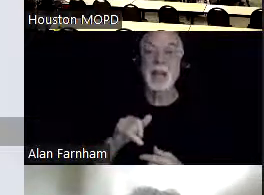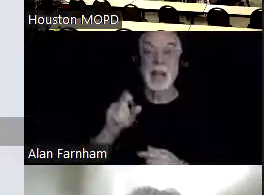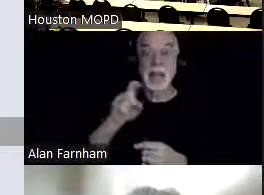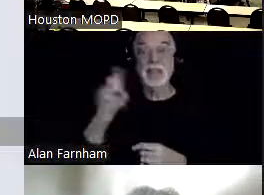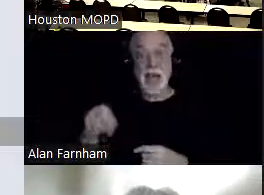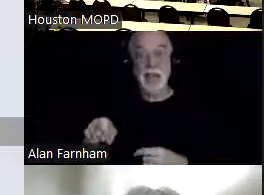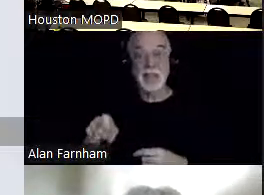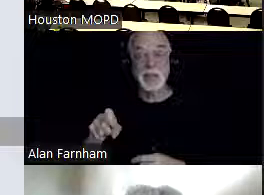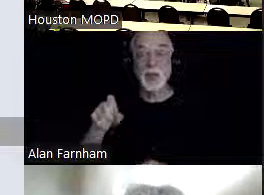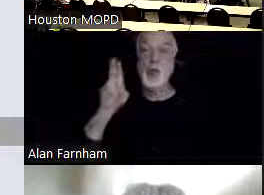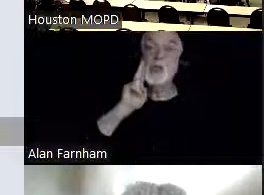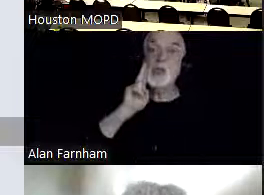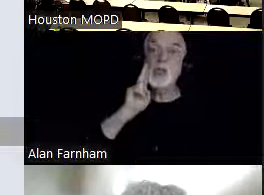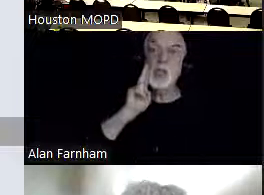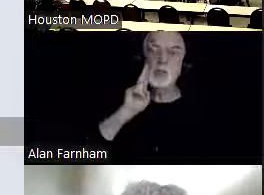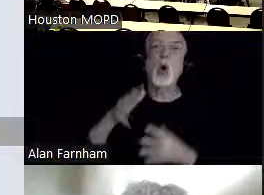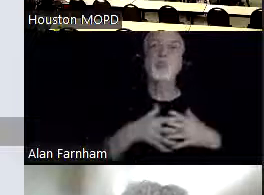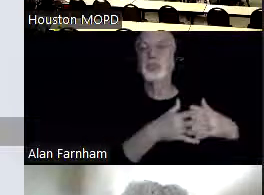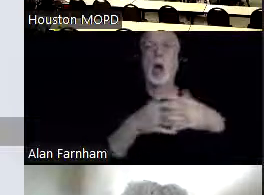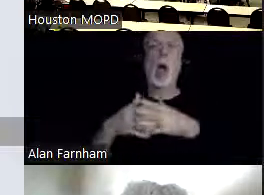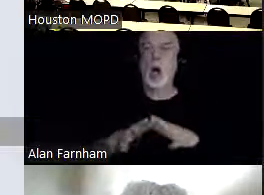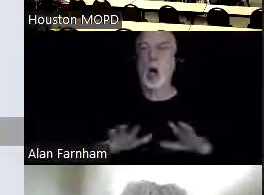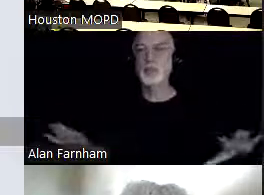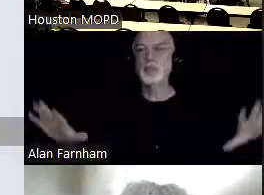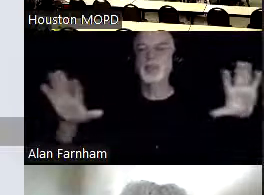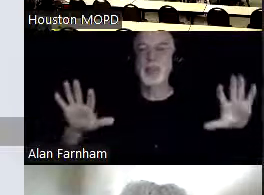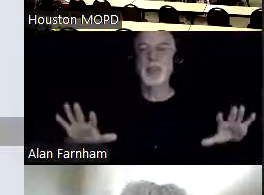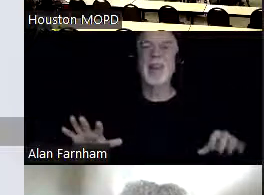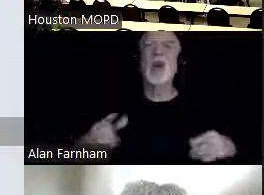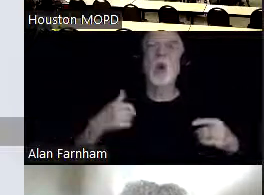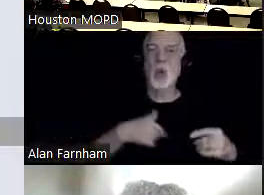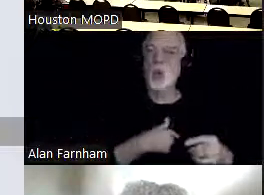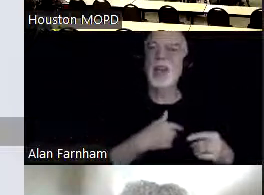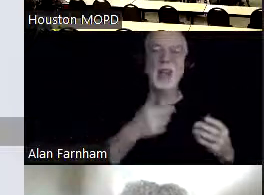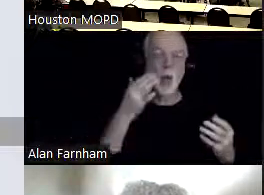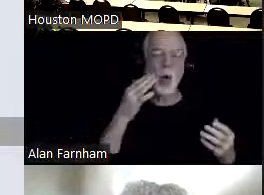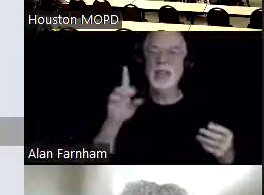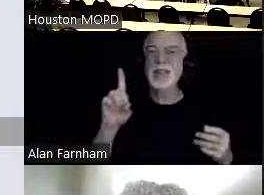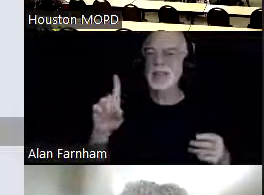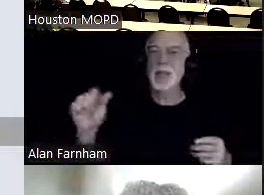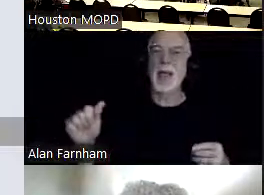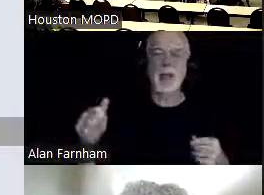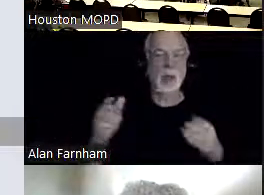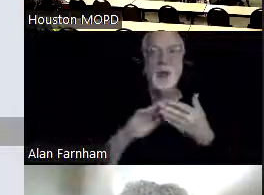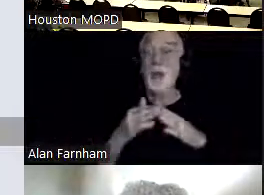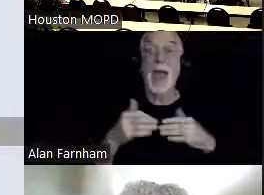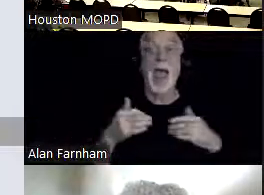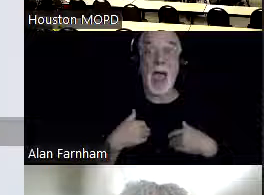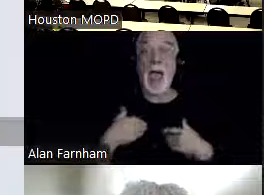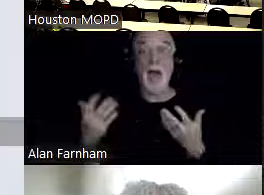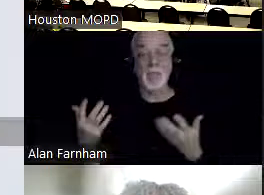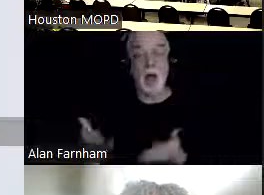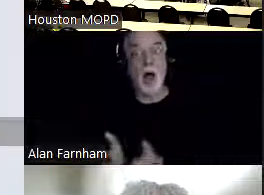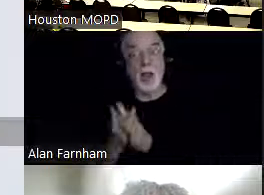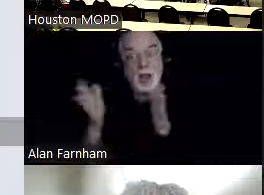And we can foster innovation because the disability community has more to offer than just to say they are a